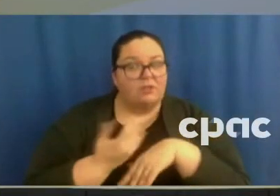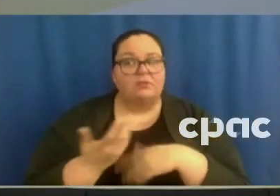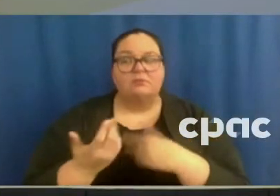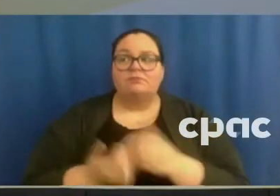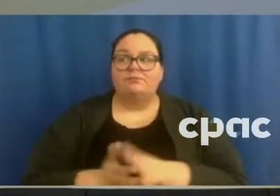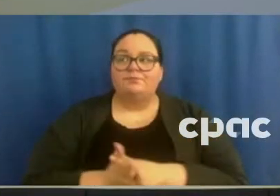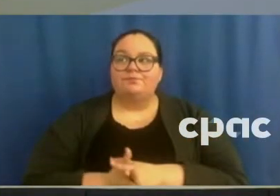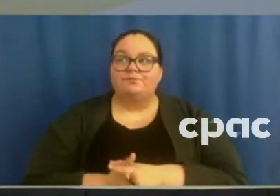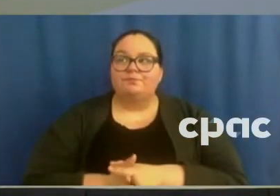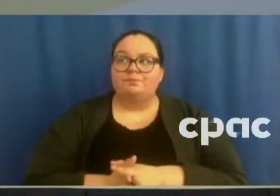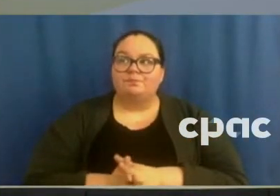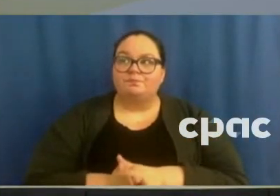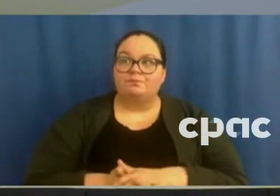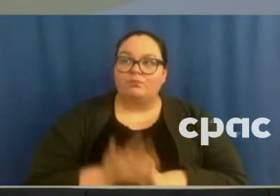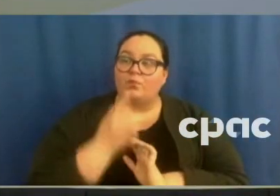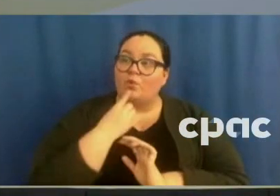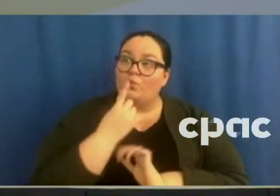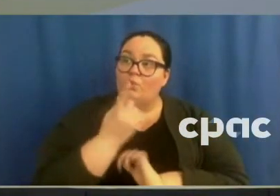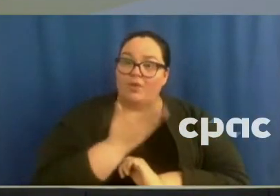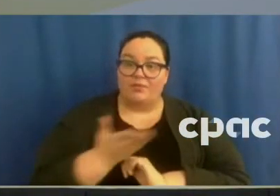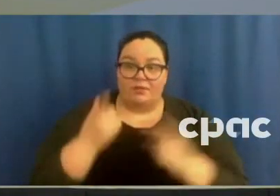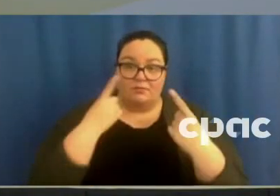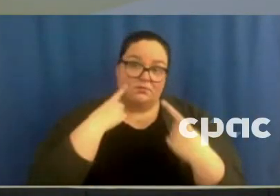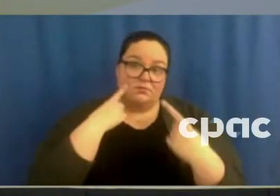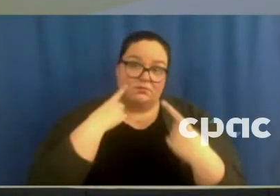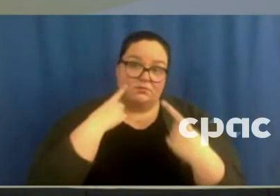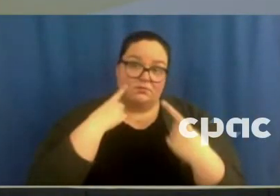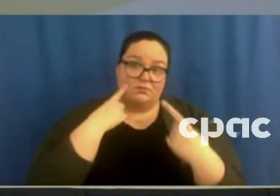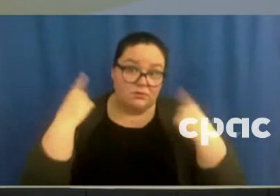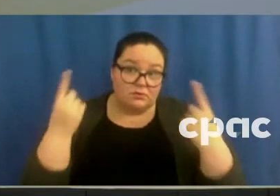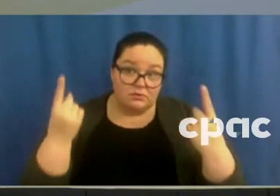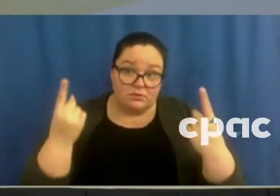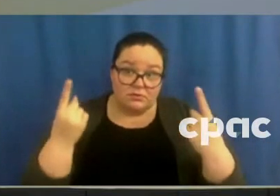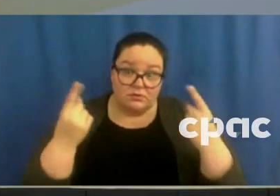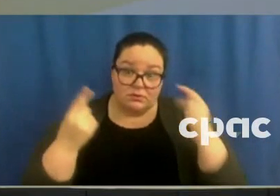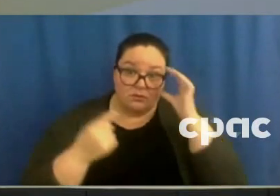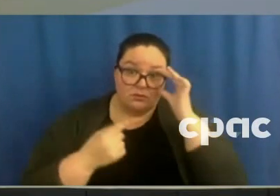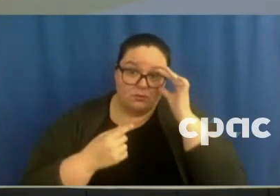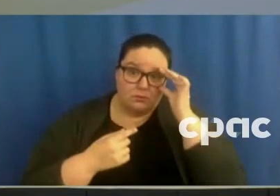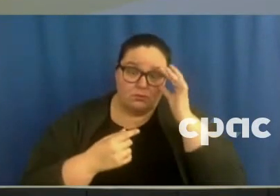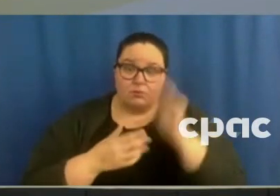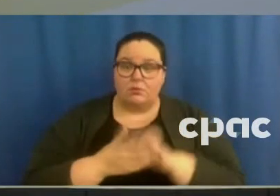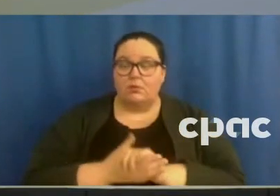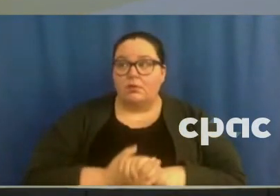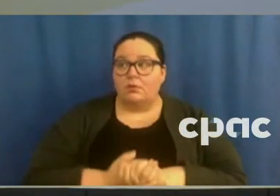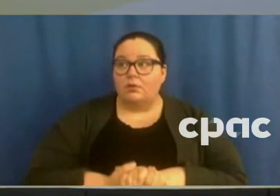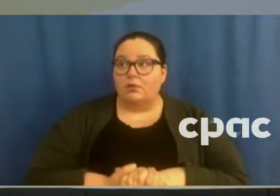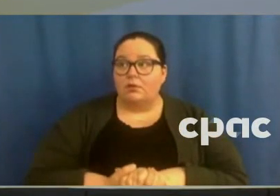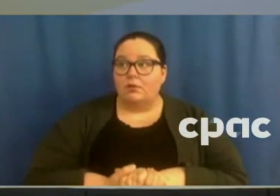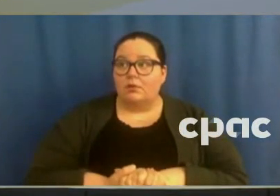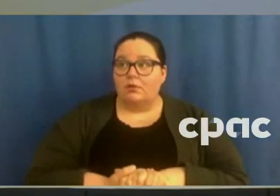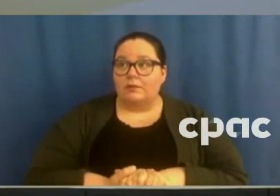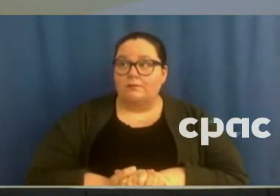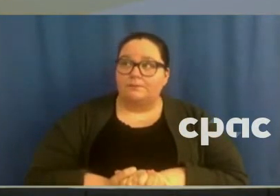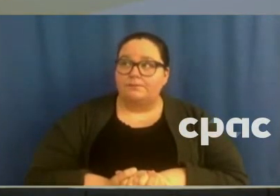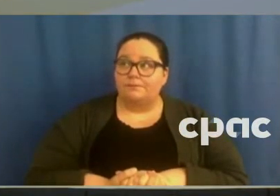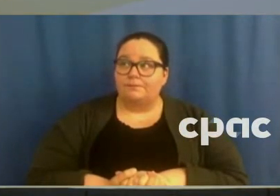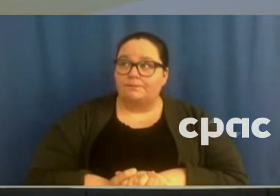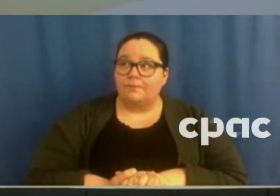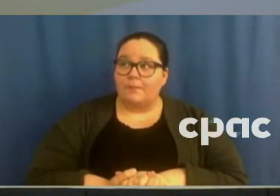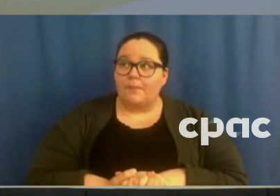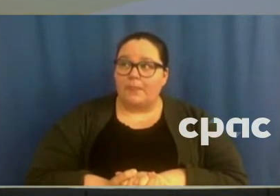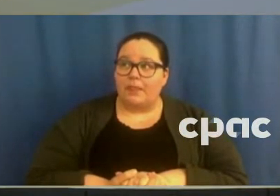has worked well for us, and we will continue, we're always looking at how we can make sure we tighten it up, but we